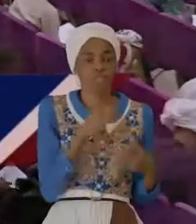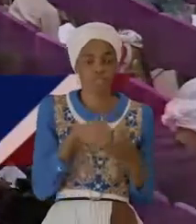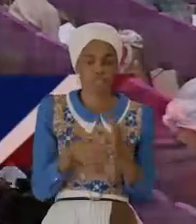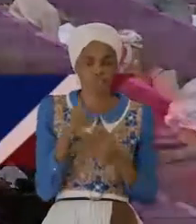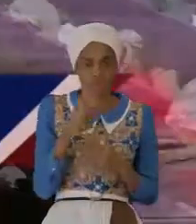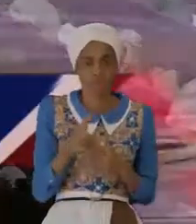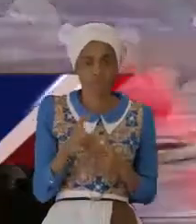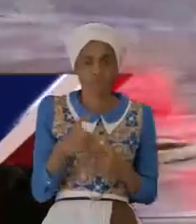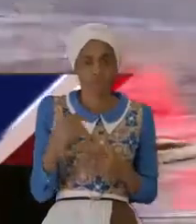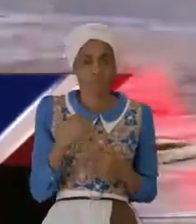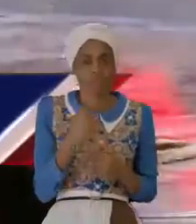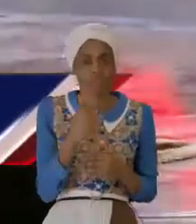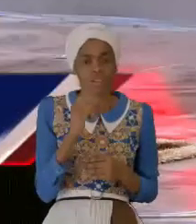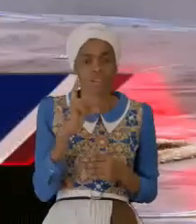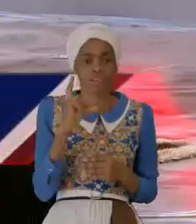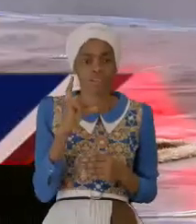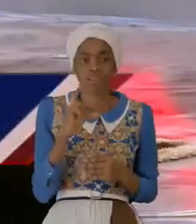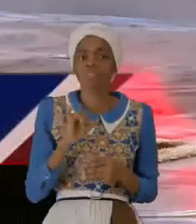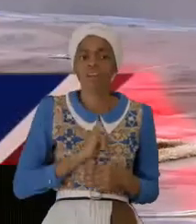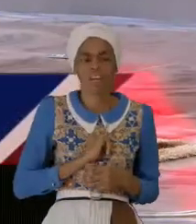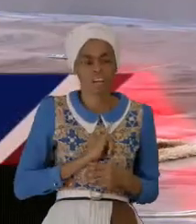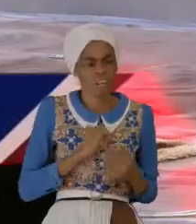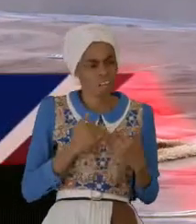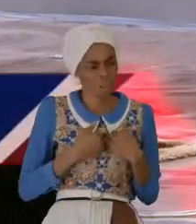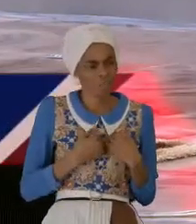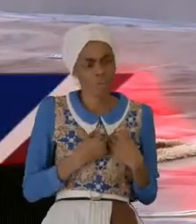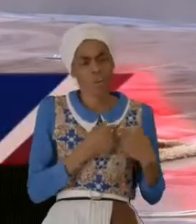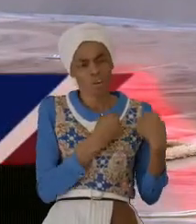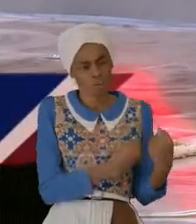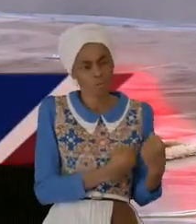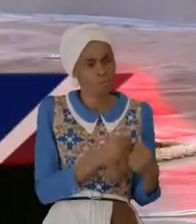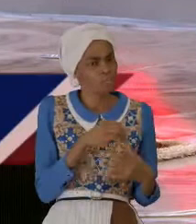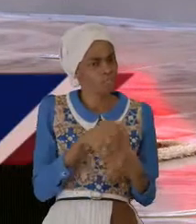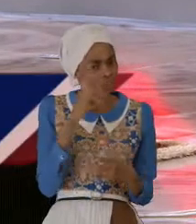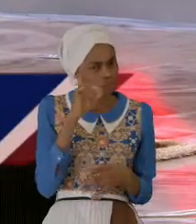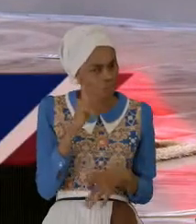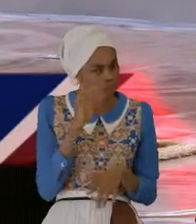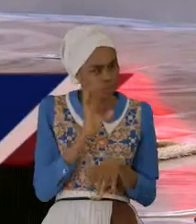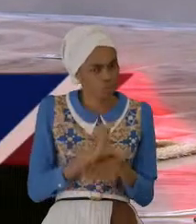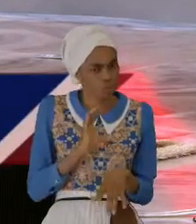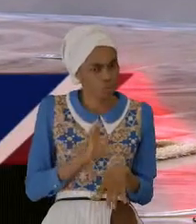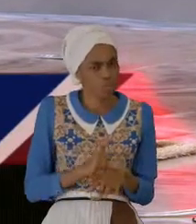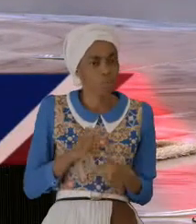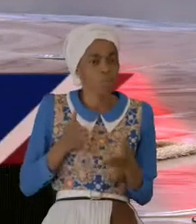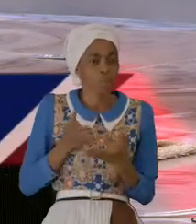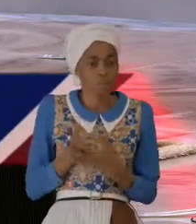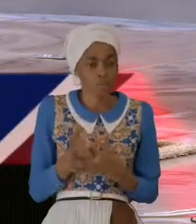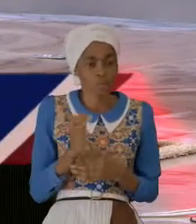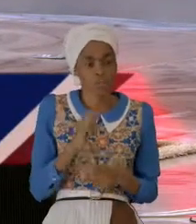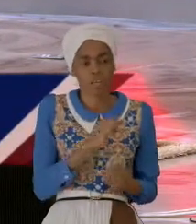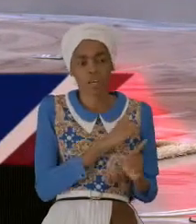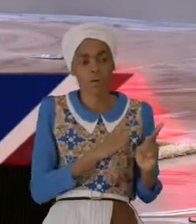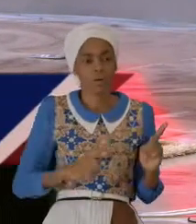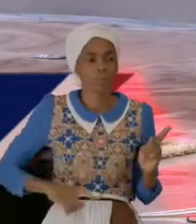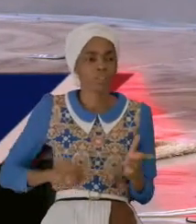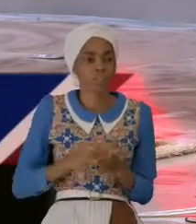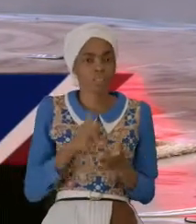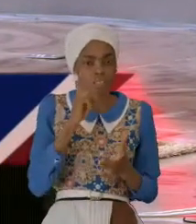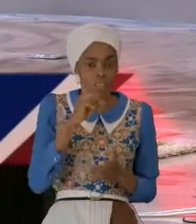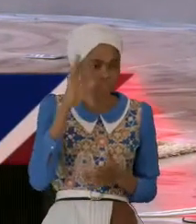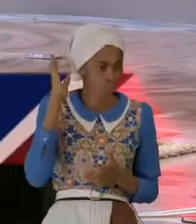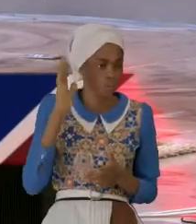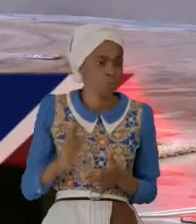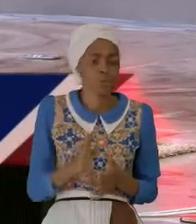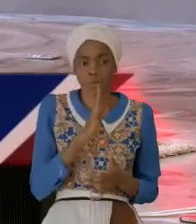Galatians have confidence in your church through the Lord that she will be